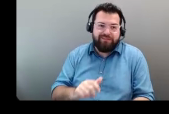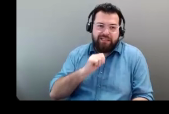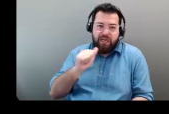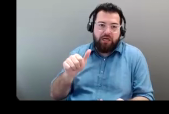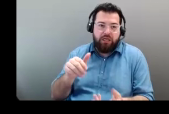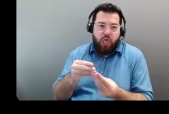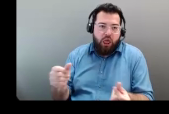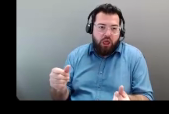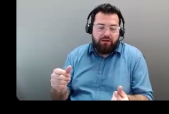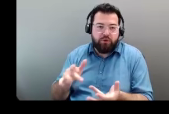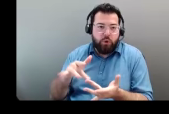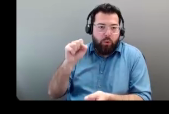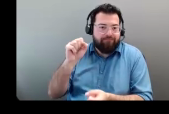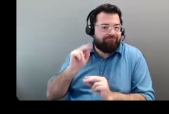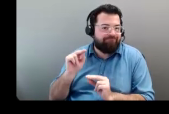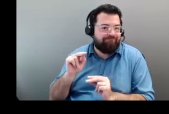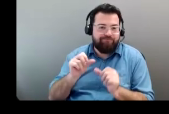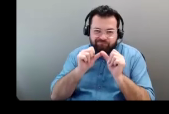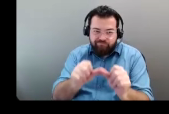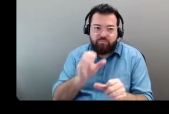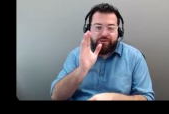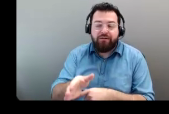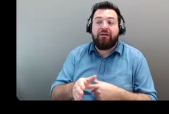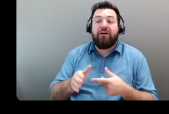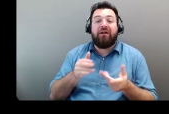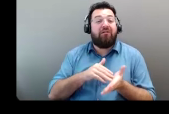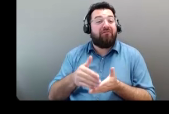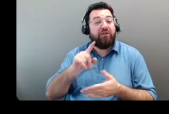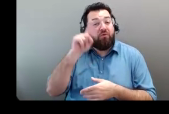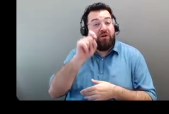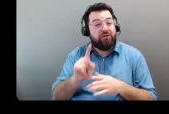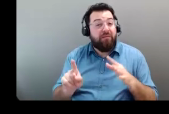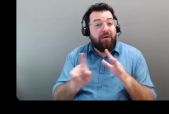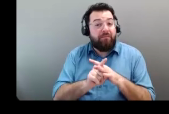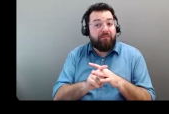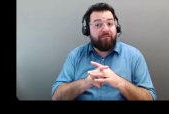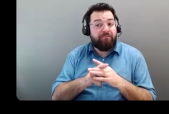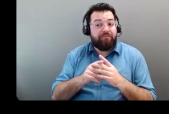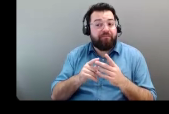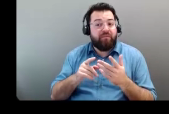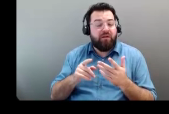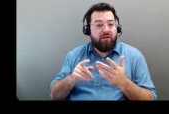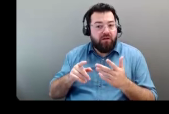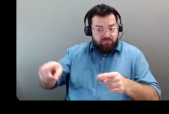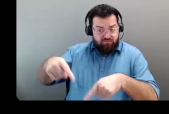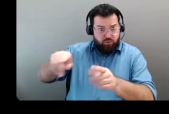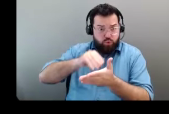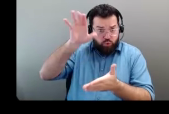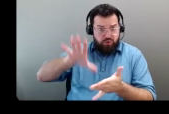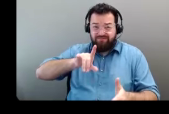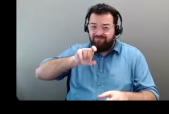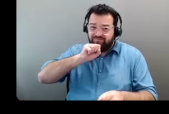cheat in the classroom. And a lot of questions come up. Are students comprehending or